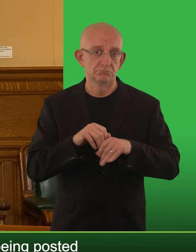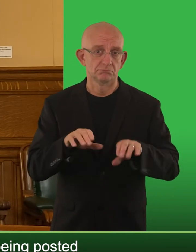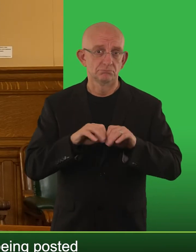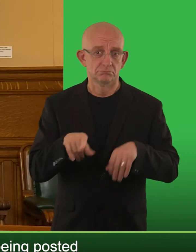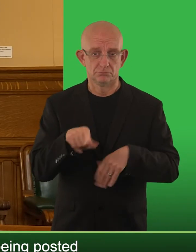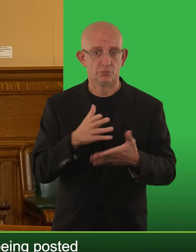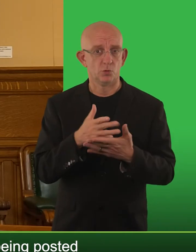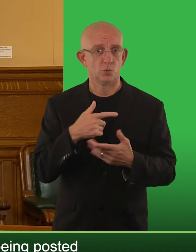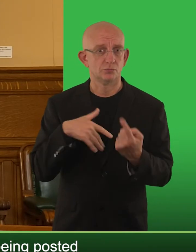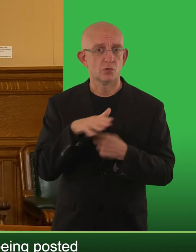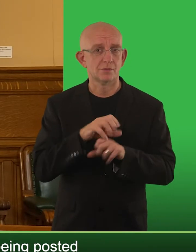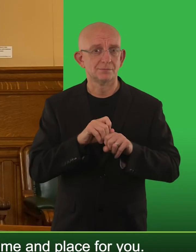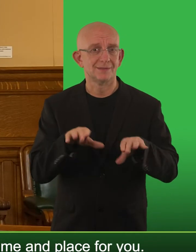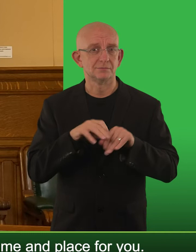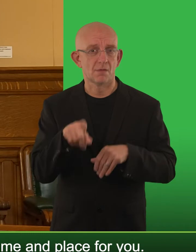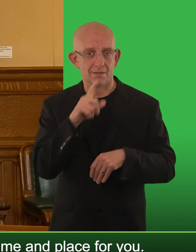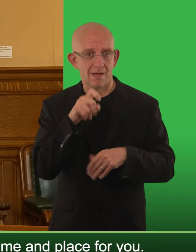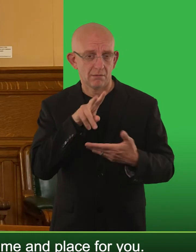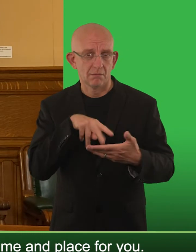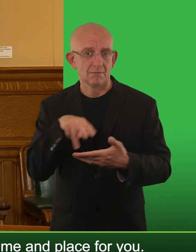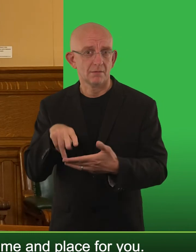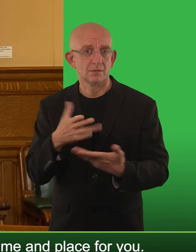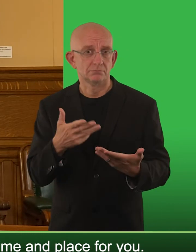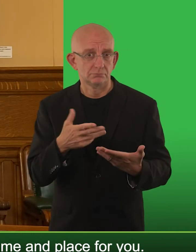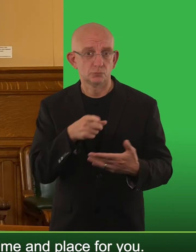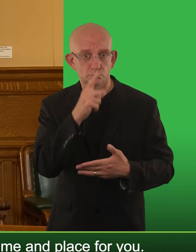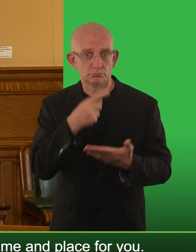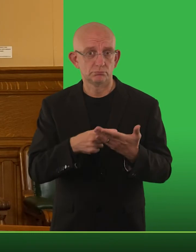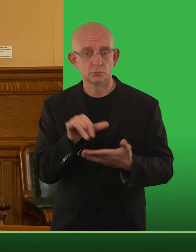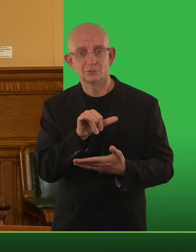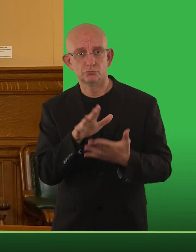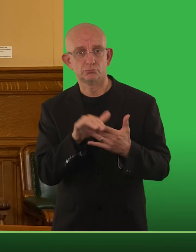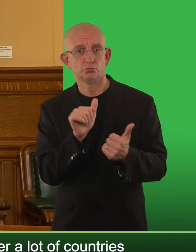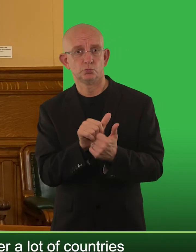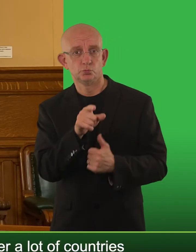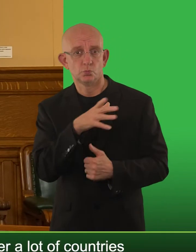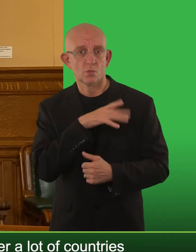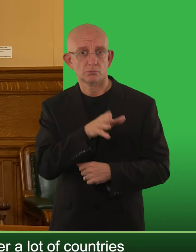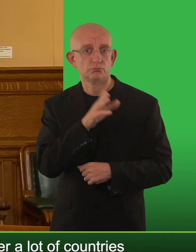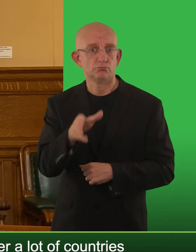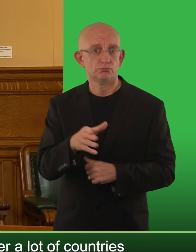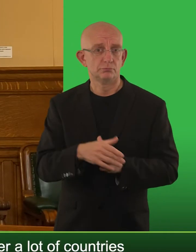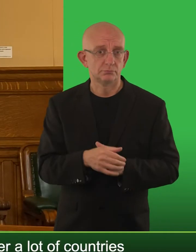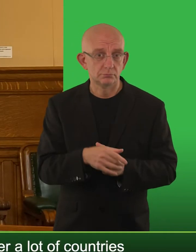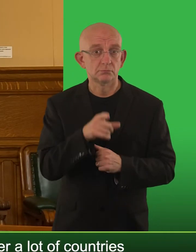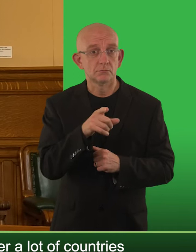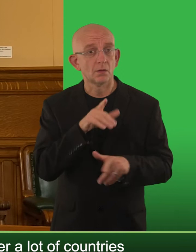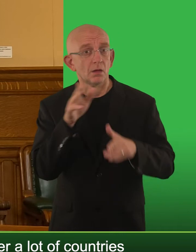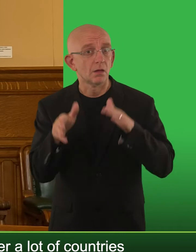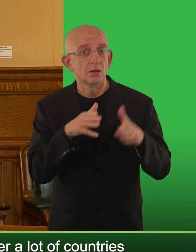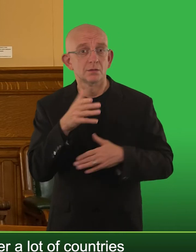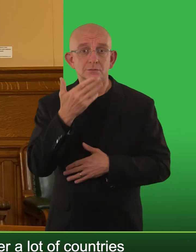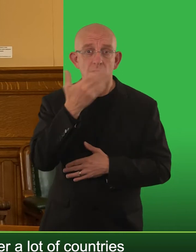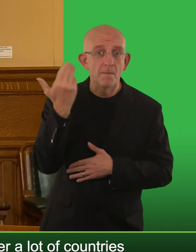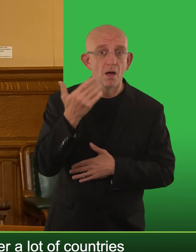posted on the main social media channels, so you can choose the most convenient time and place for you. If travelling over the summer,